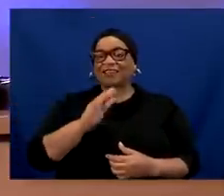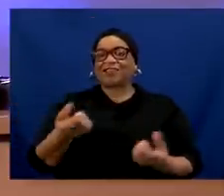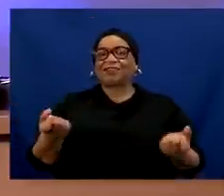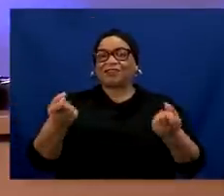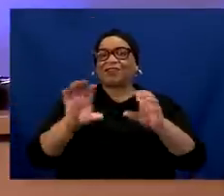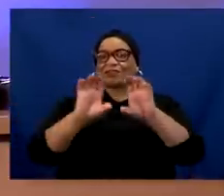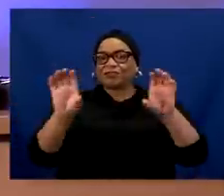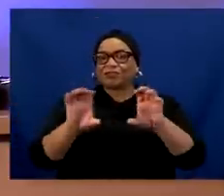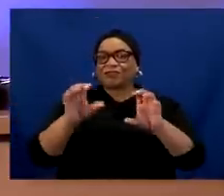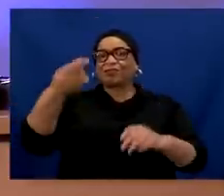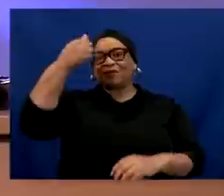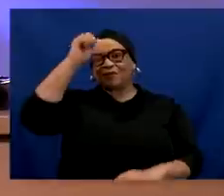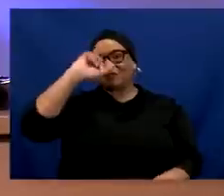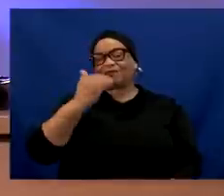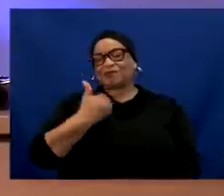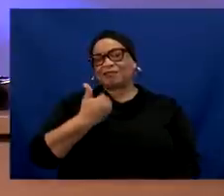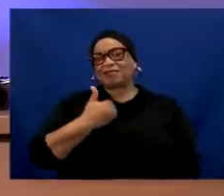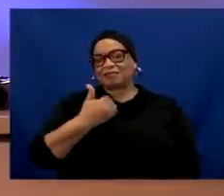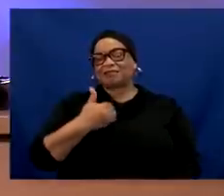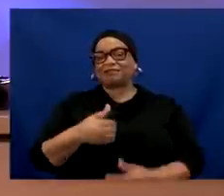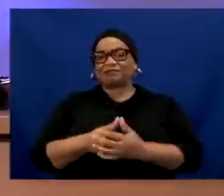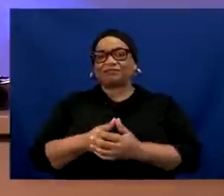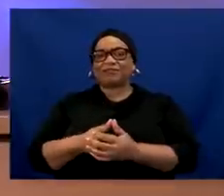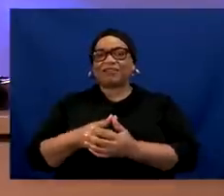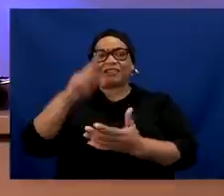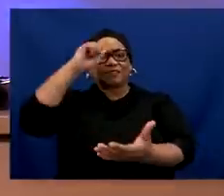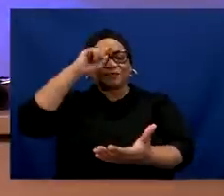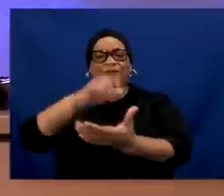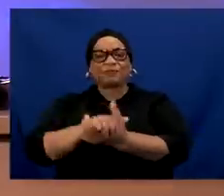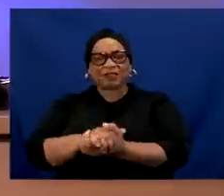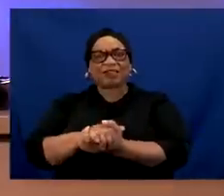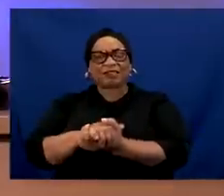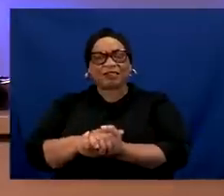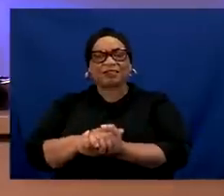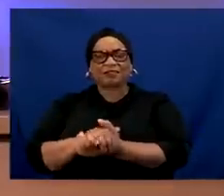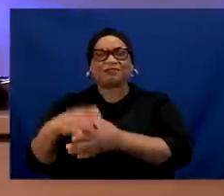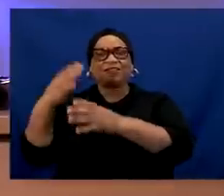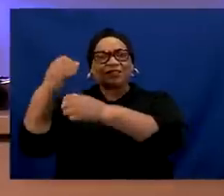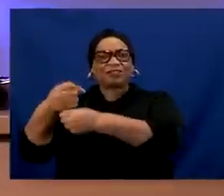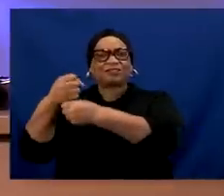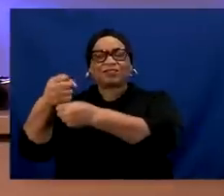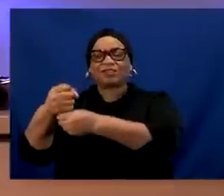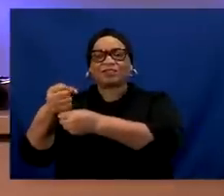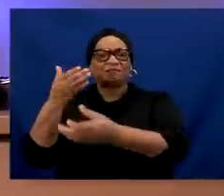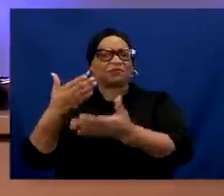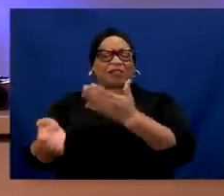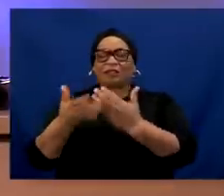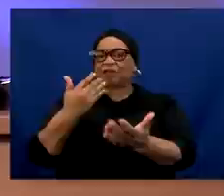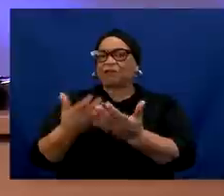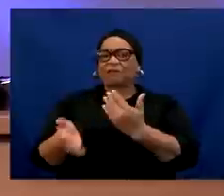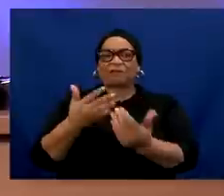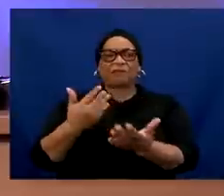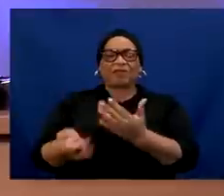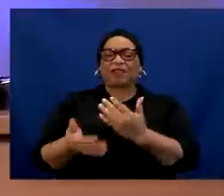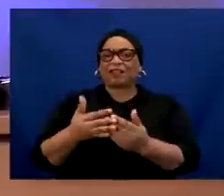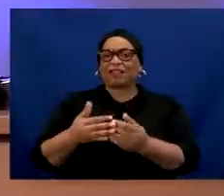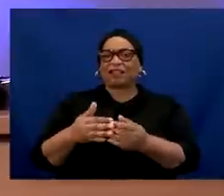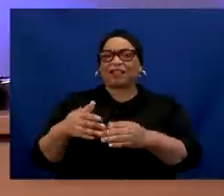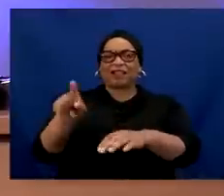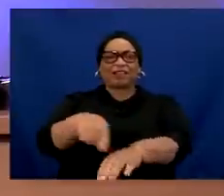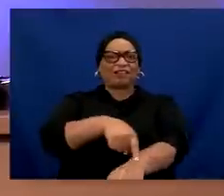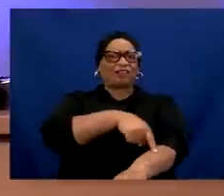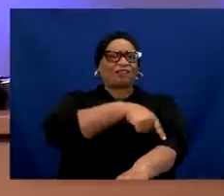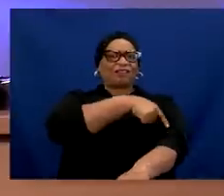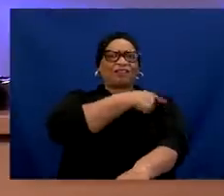to have enough faith to believe today, that no matter how long you've been waiting for it, no matter how long you've been trusting God for